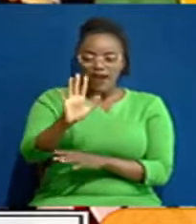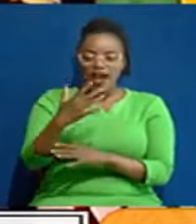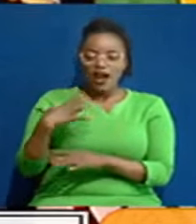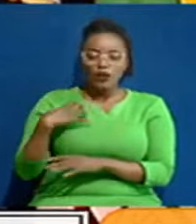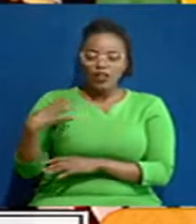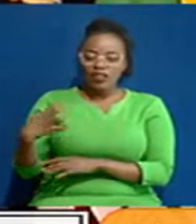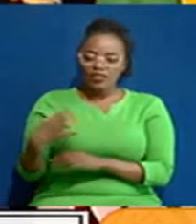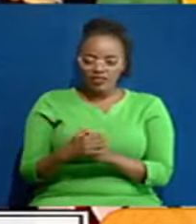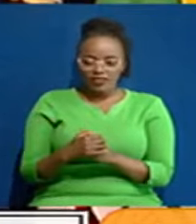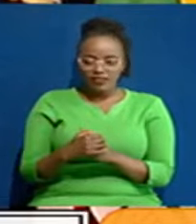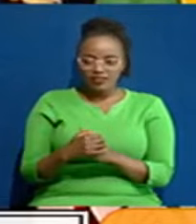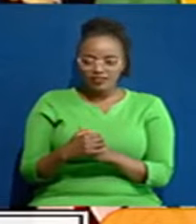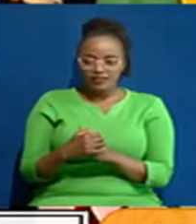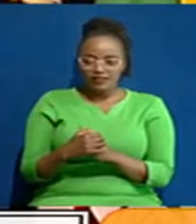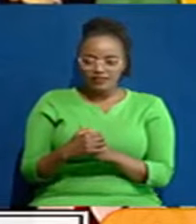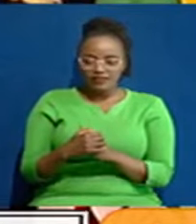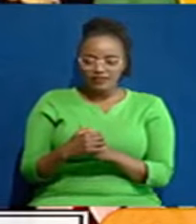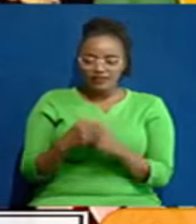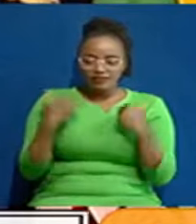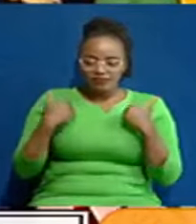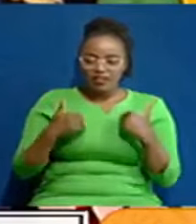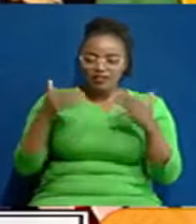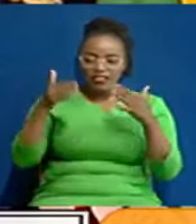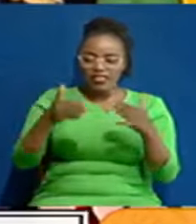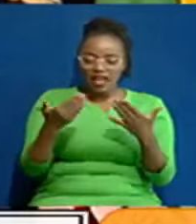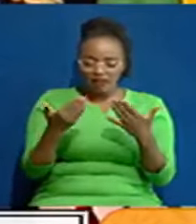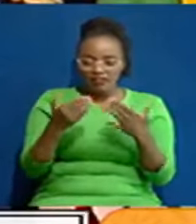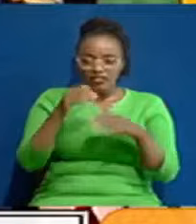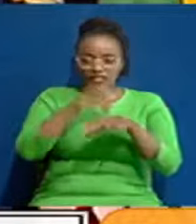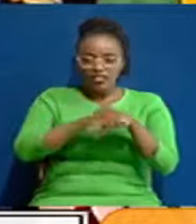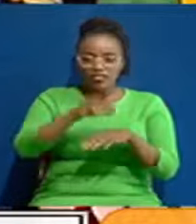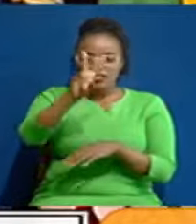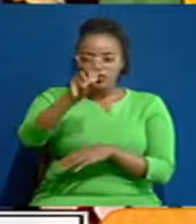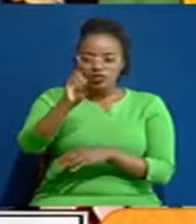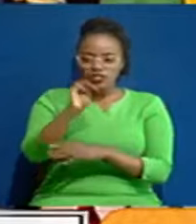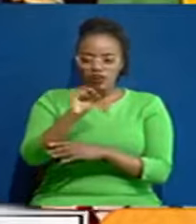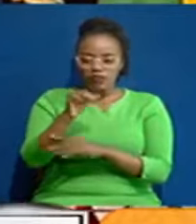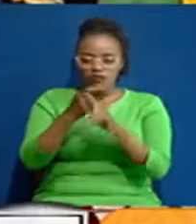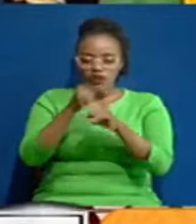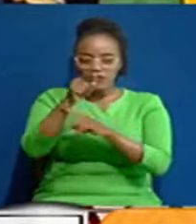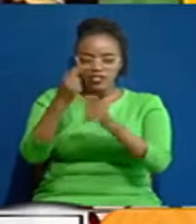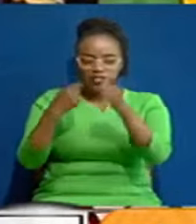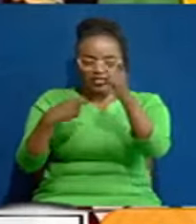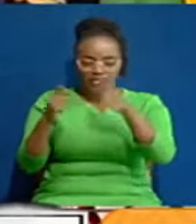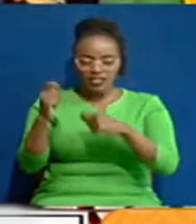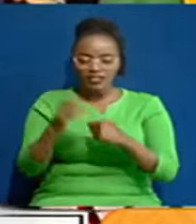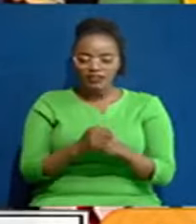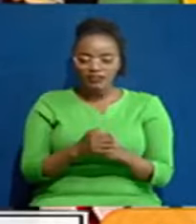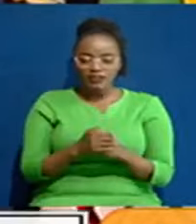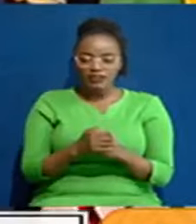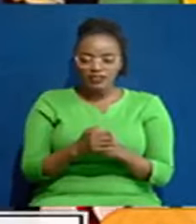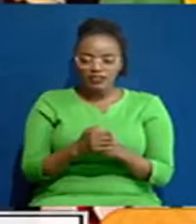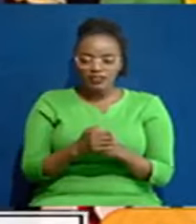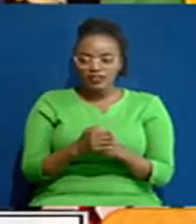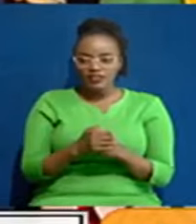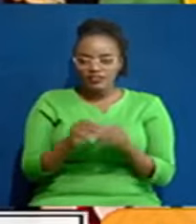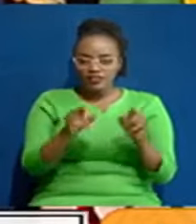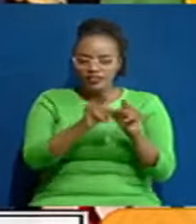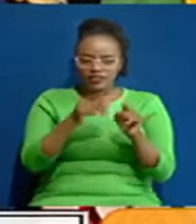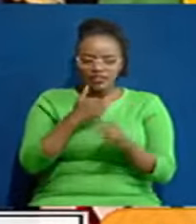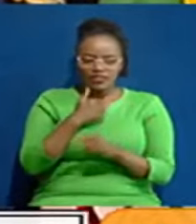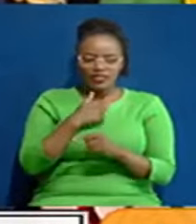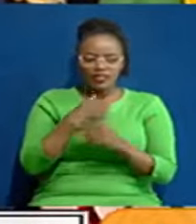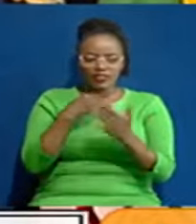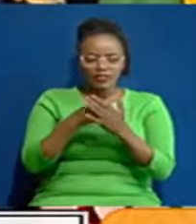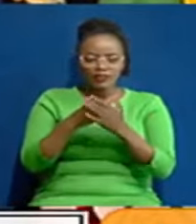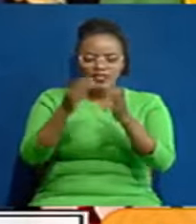wealth. I was therefore able to get 20 million shillings from this sale. That is money that is in my